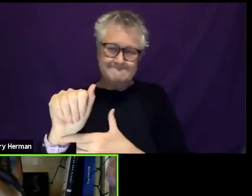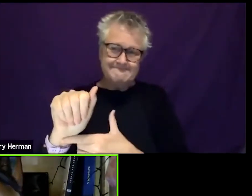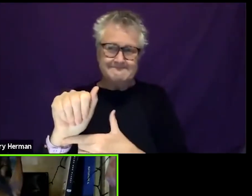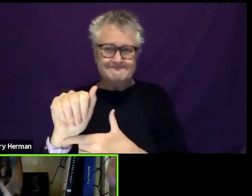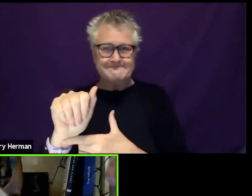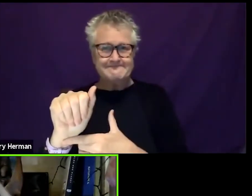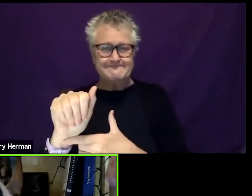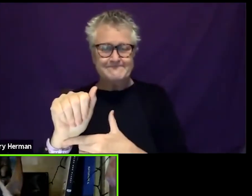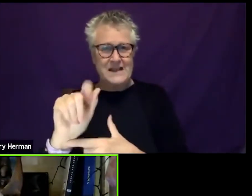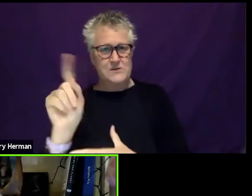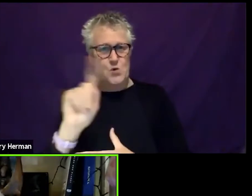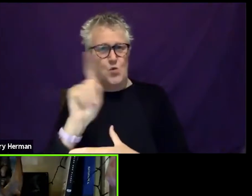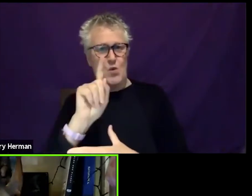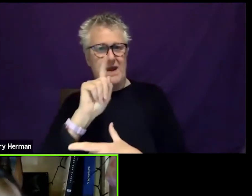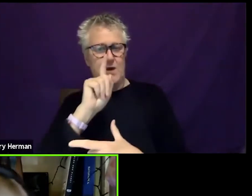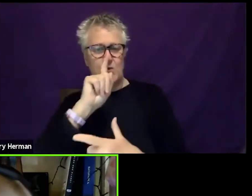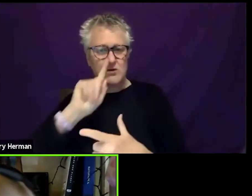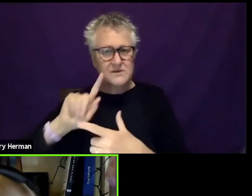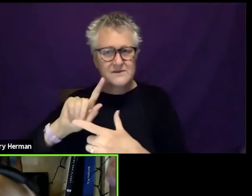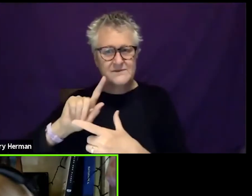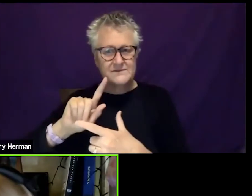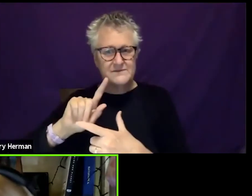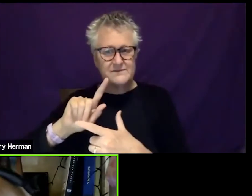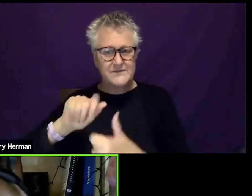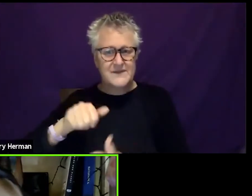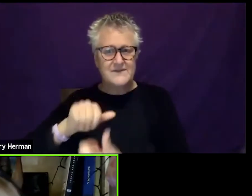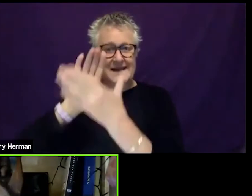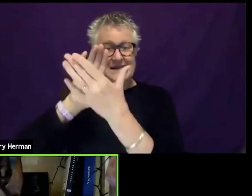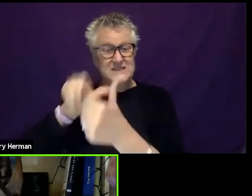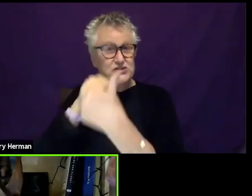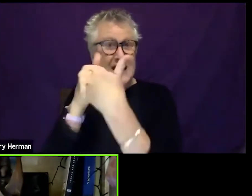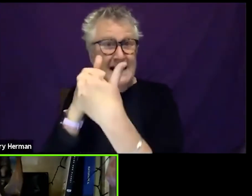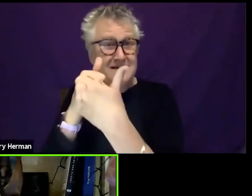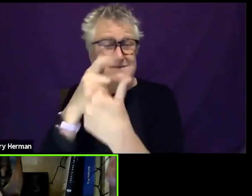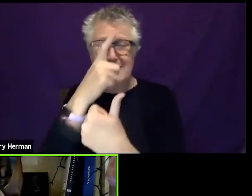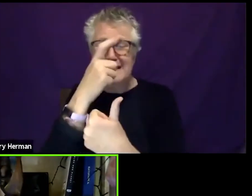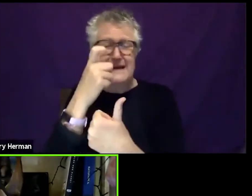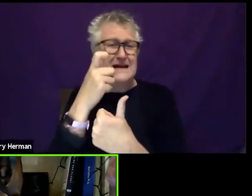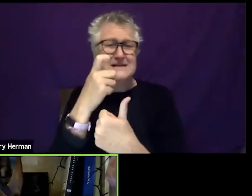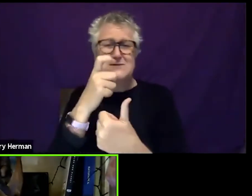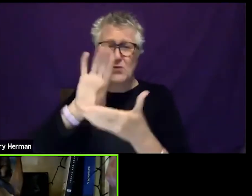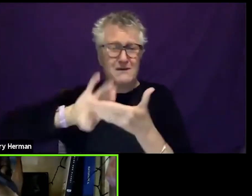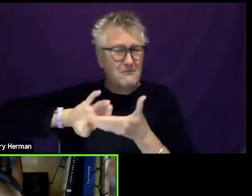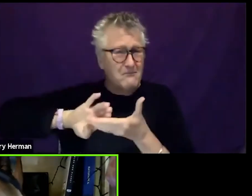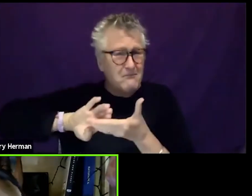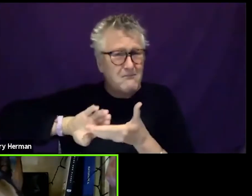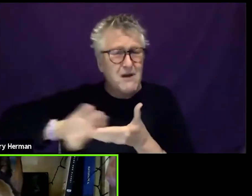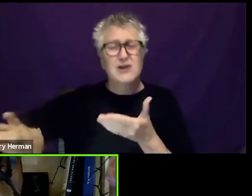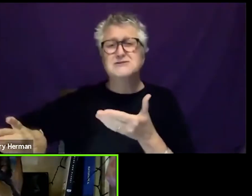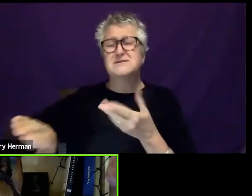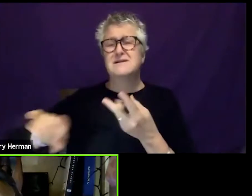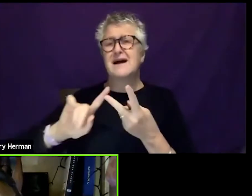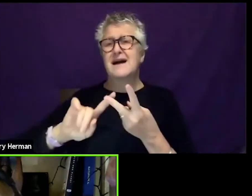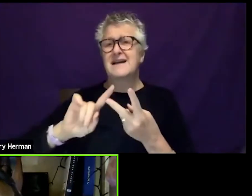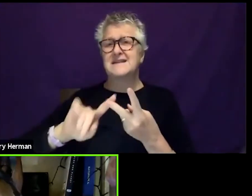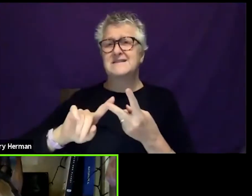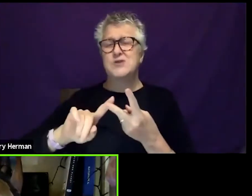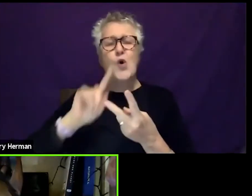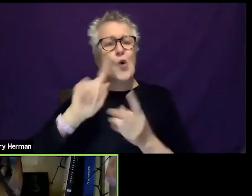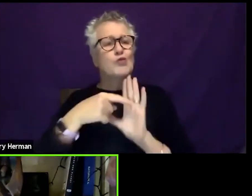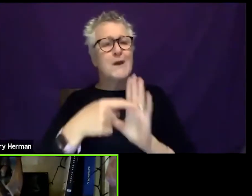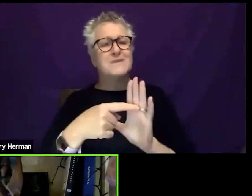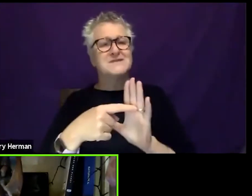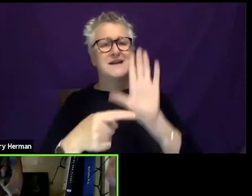a challenge because we're either homogenized, or we're represented by other people, or